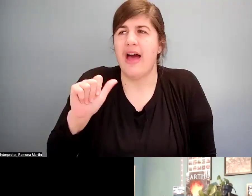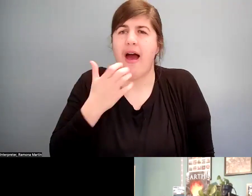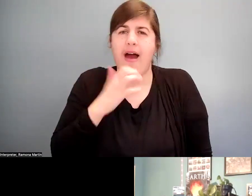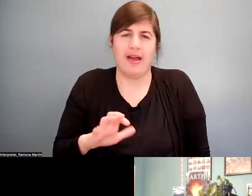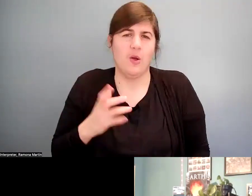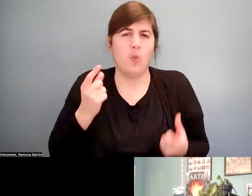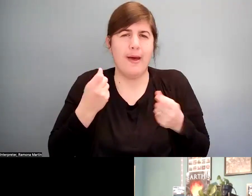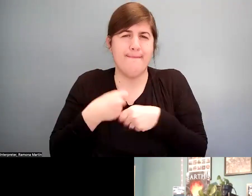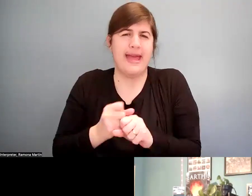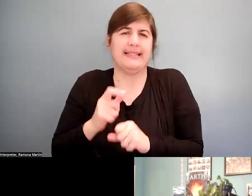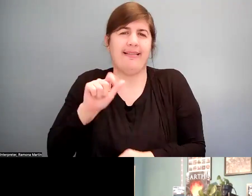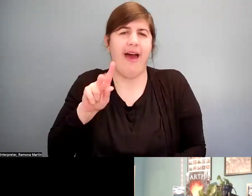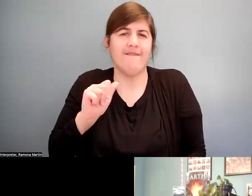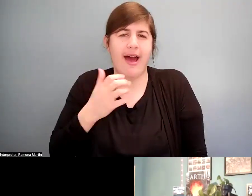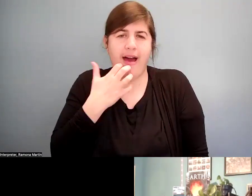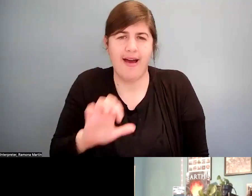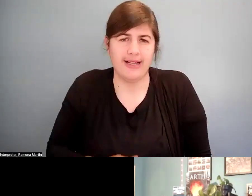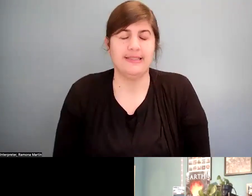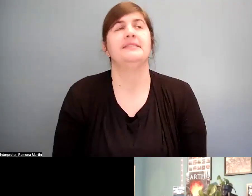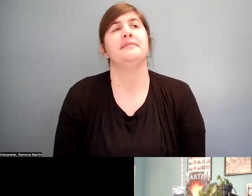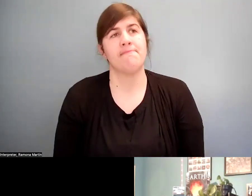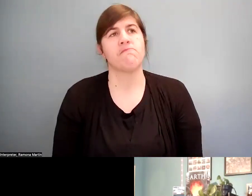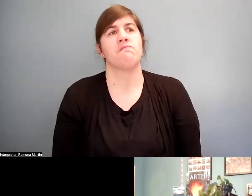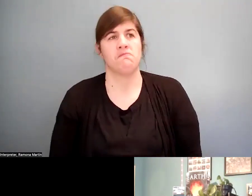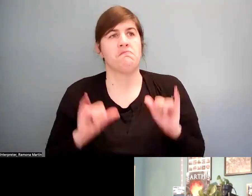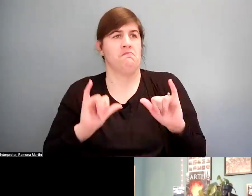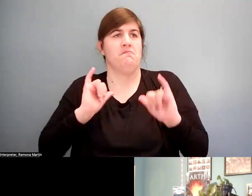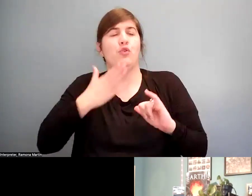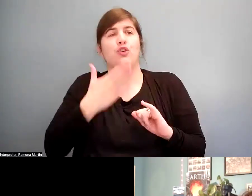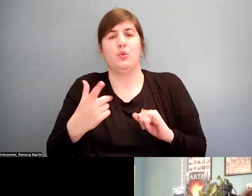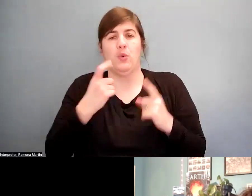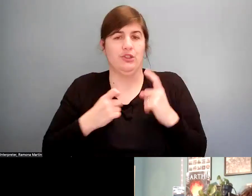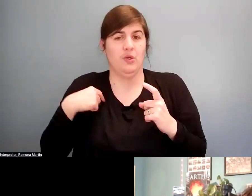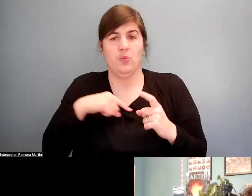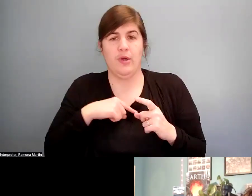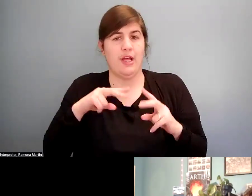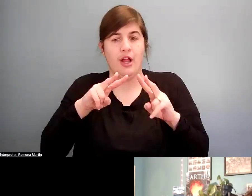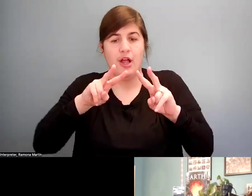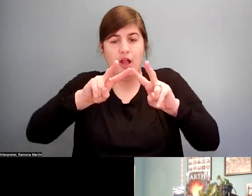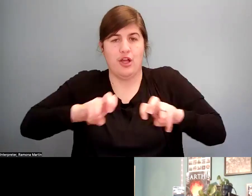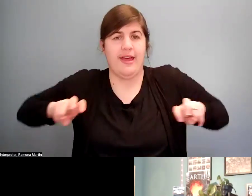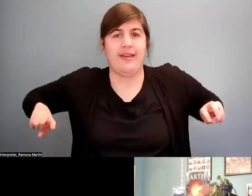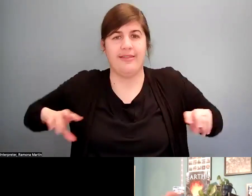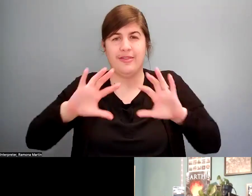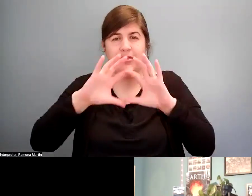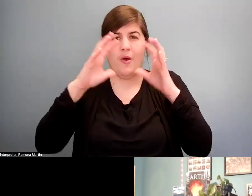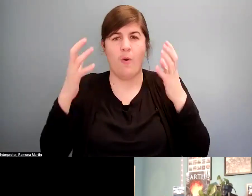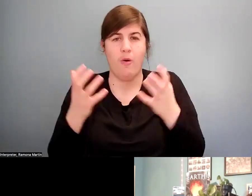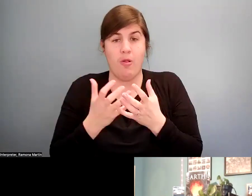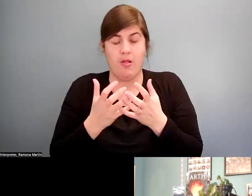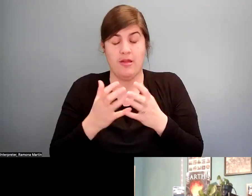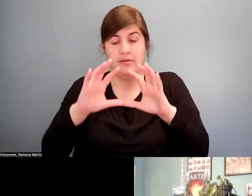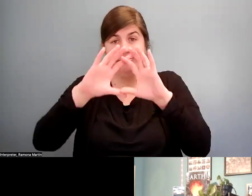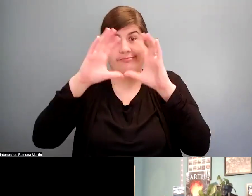is the question. yeah. So to answer that, we just actually have to look at the planet as a whole. The outside of our planet